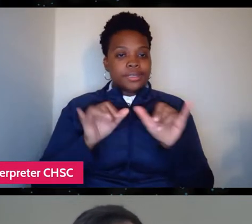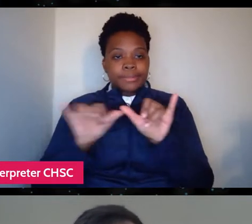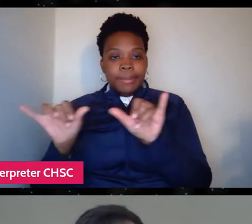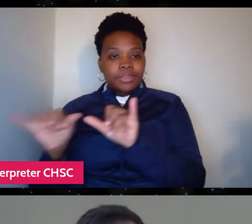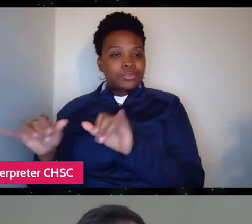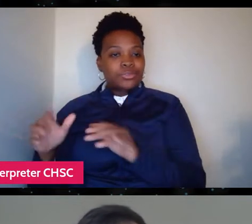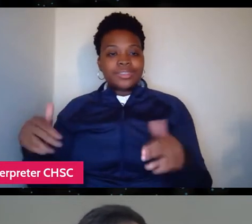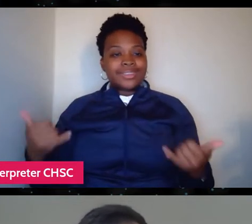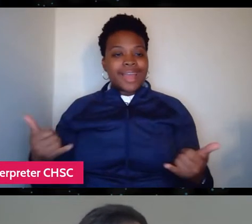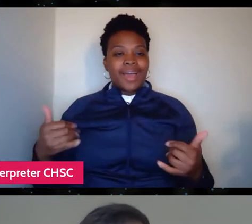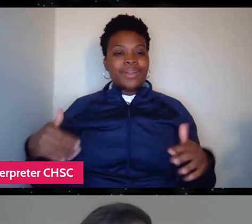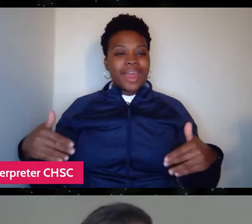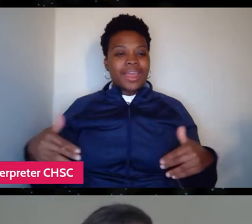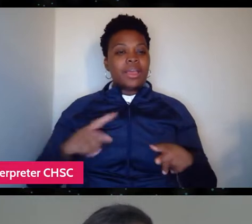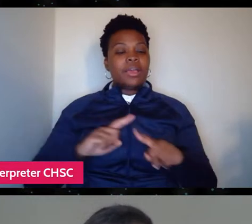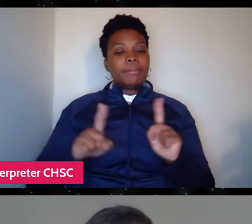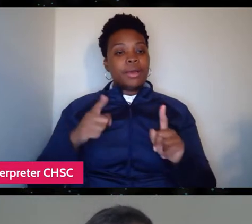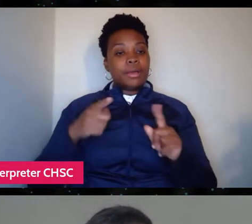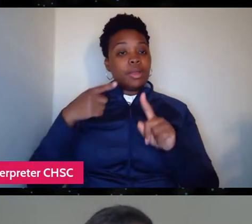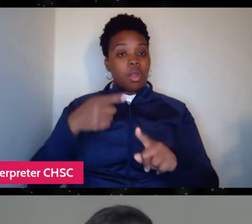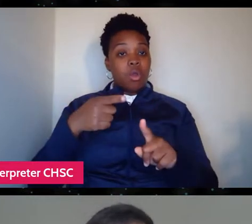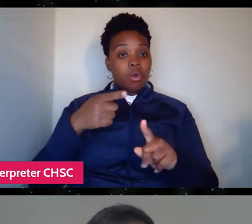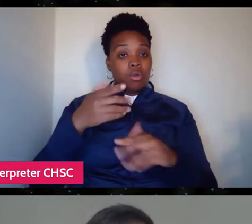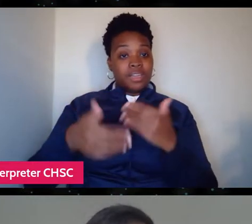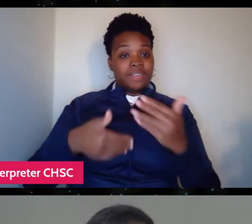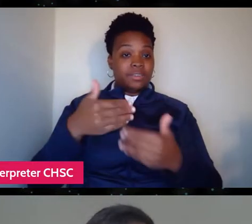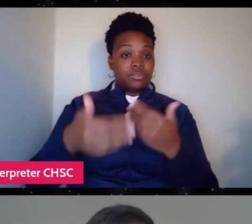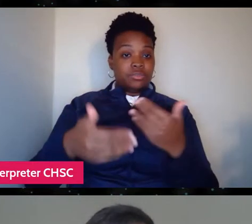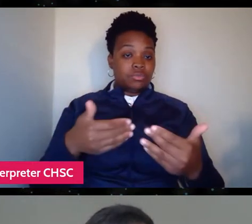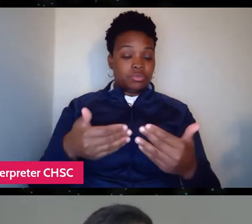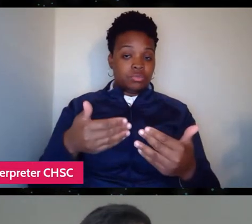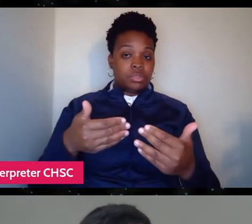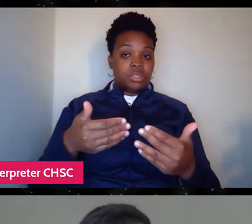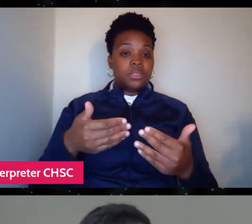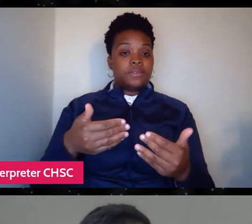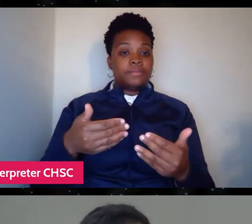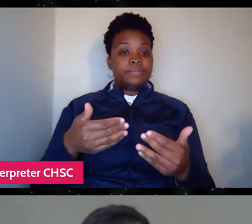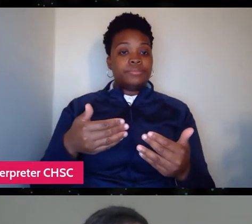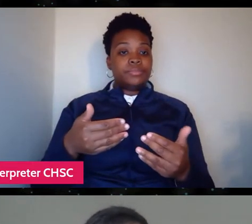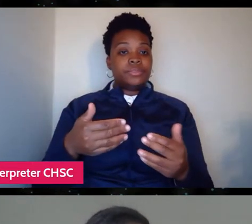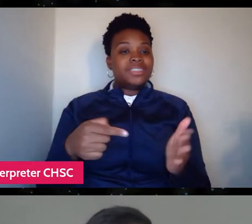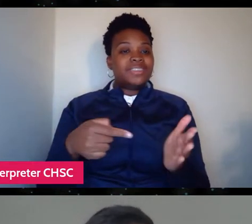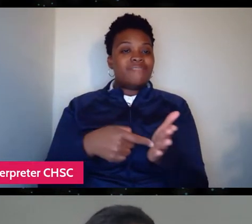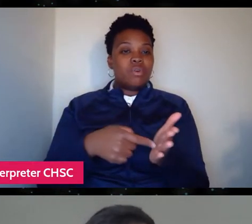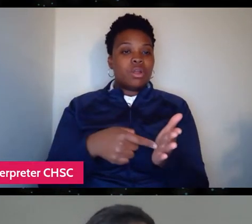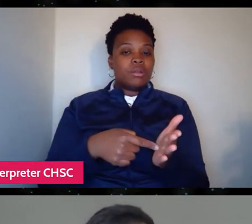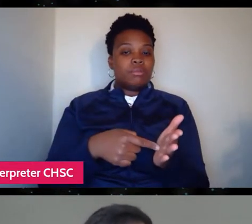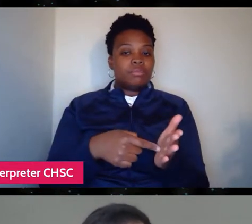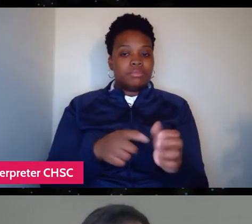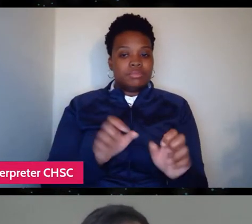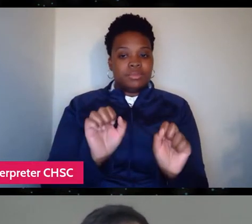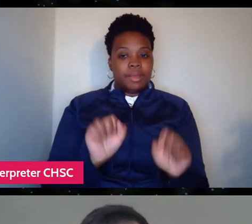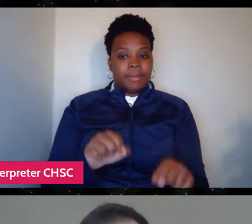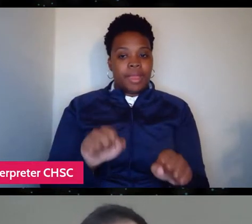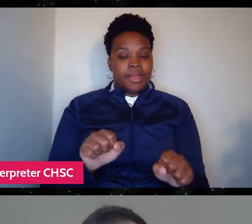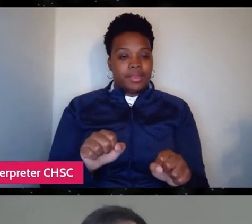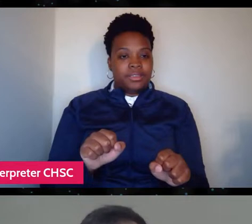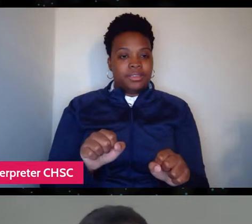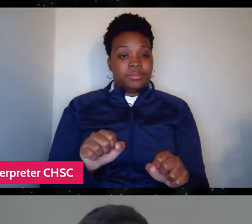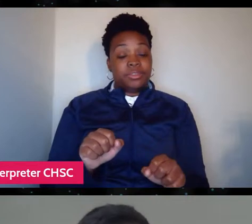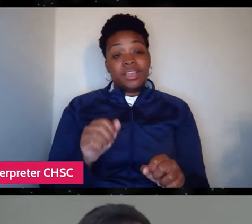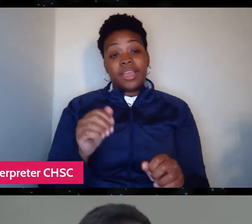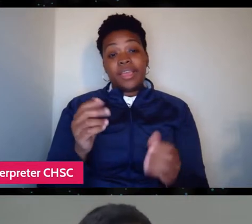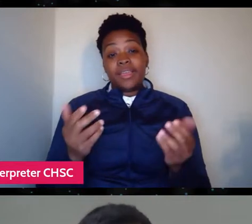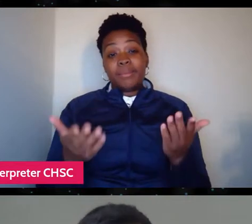now. But the goal eventually is to be as affordable as conventionally produced meat and possibly even